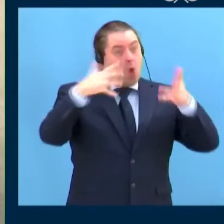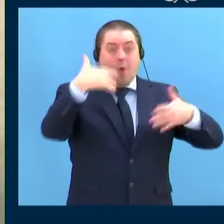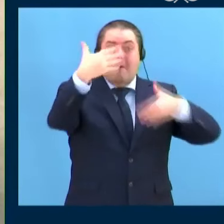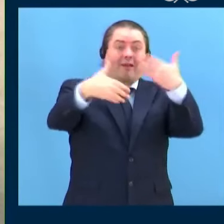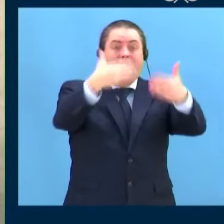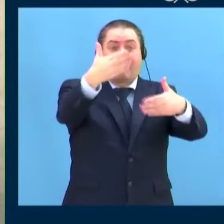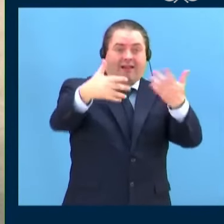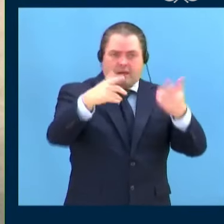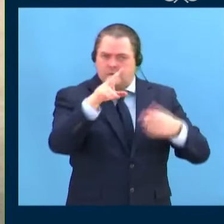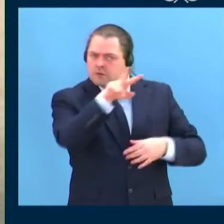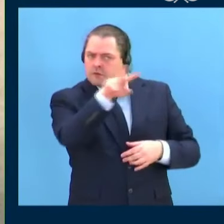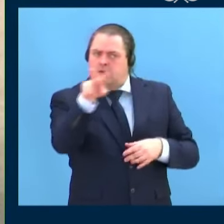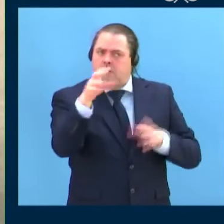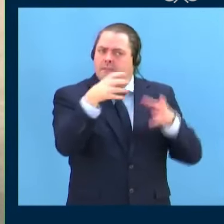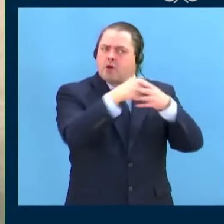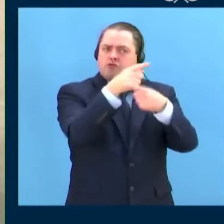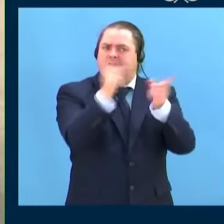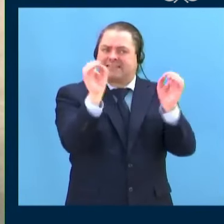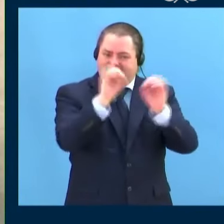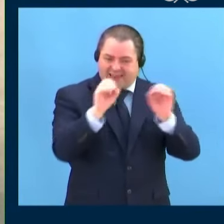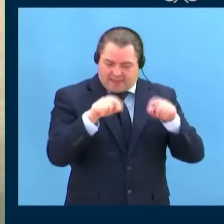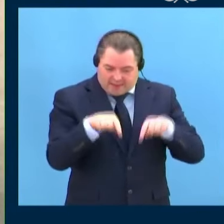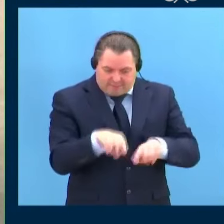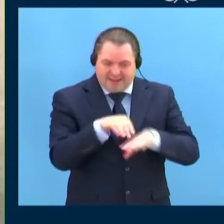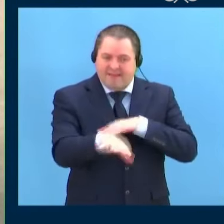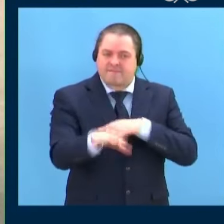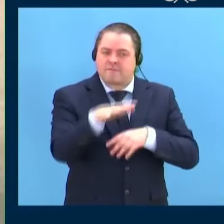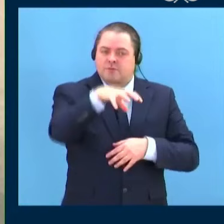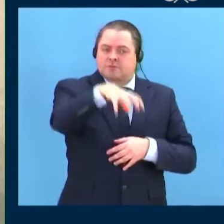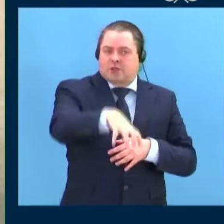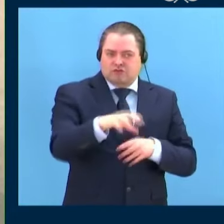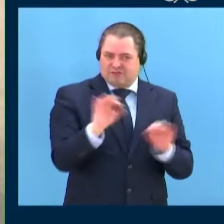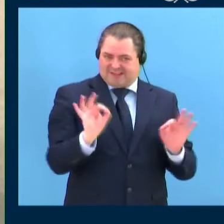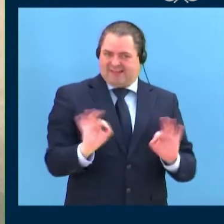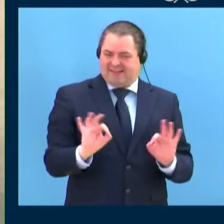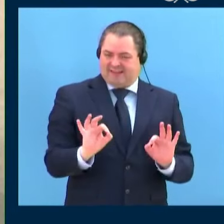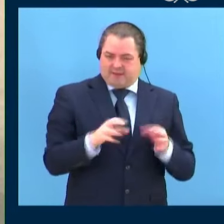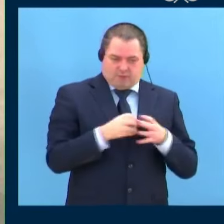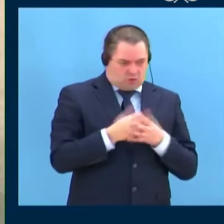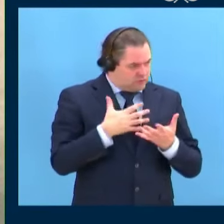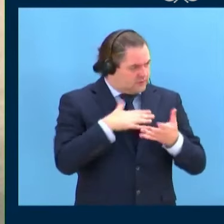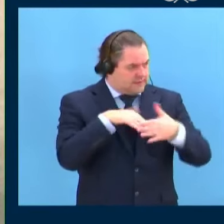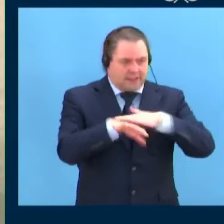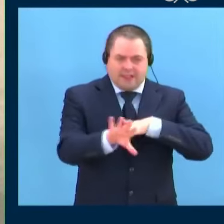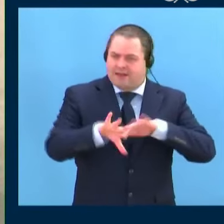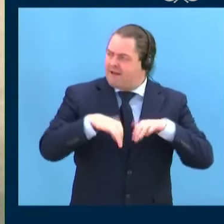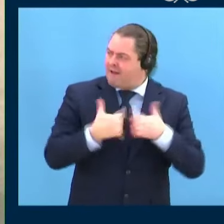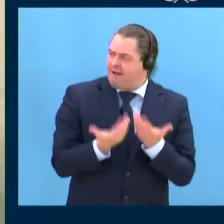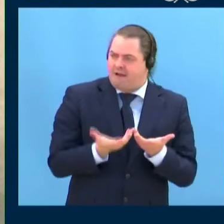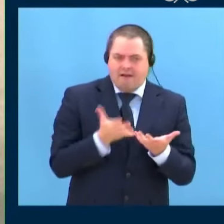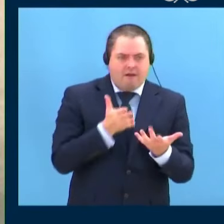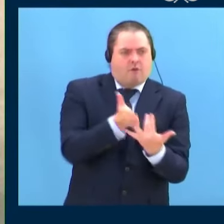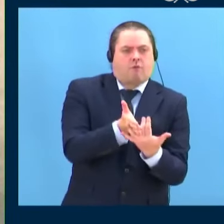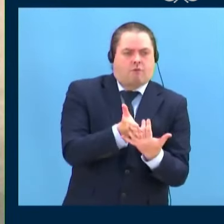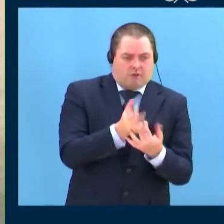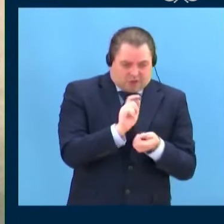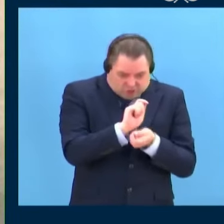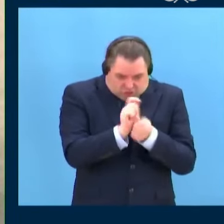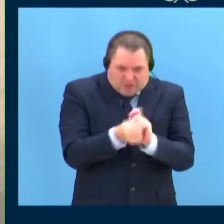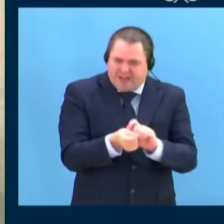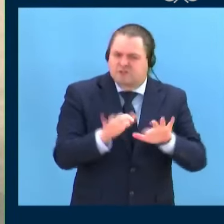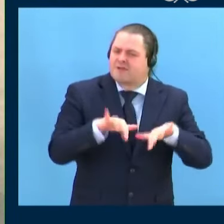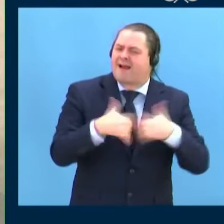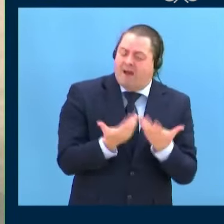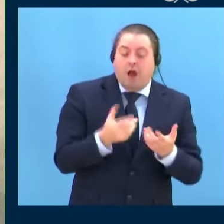initiatives. What can be done to change this? First, this forum can be strengthened.